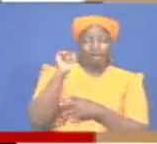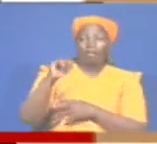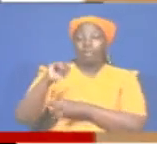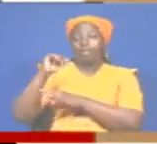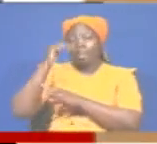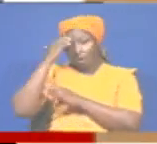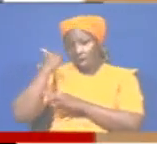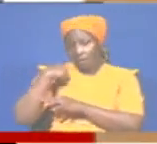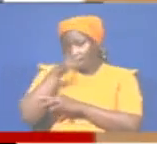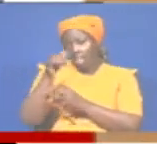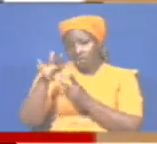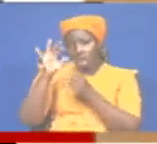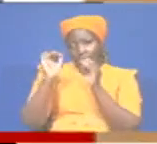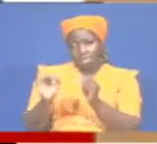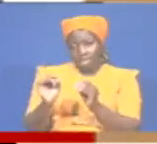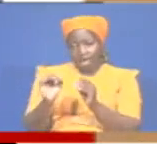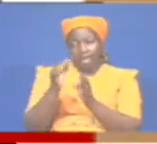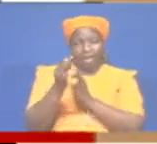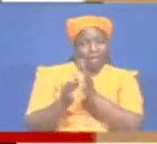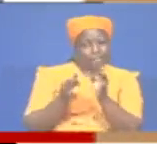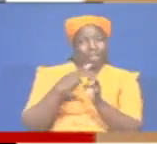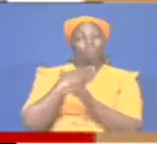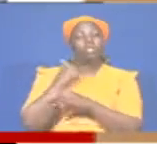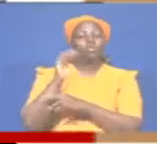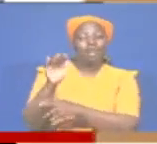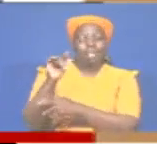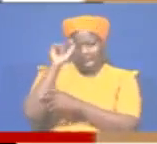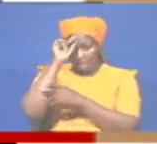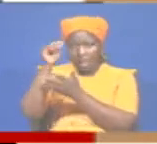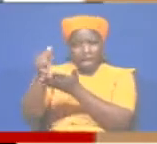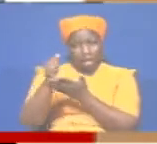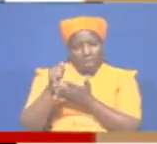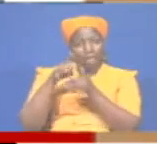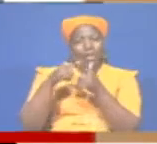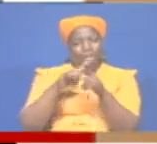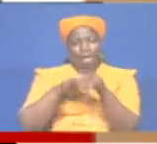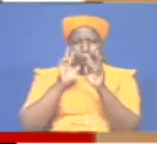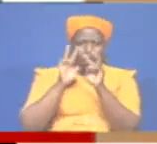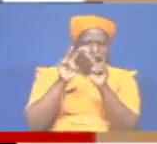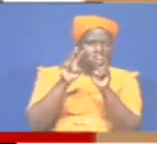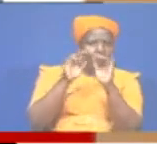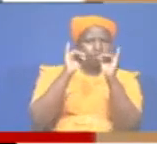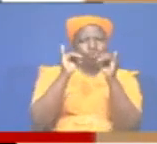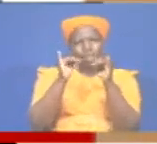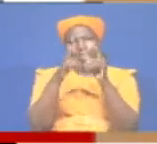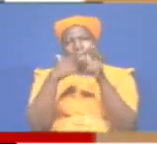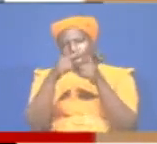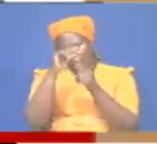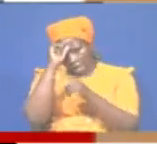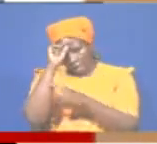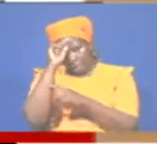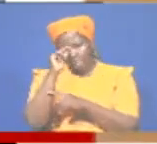to find the government and help me, mm-hmm. and when I watch the news, I see they are asking if people can